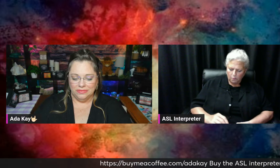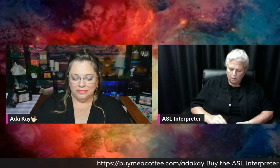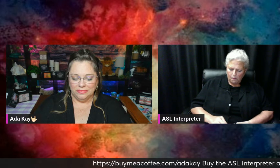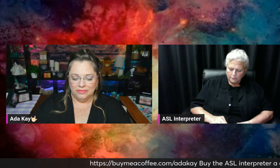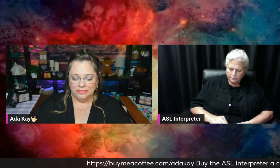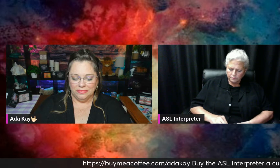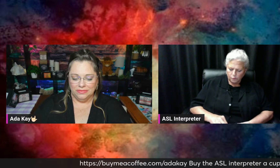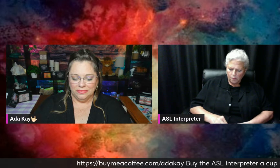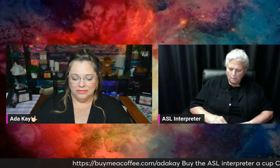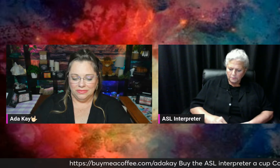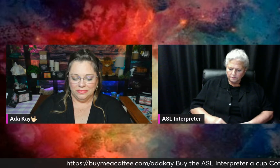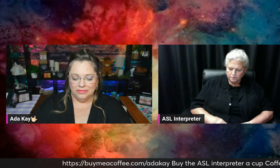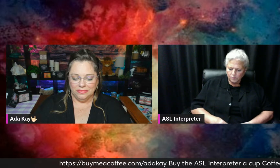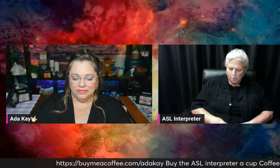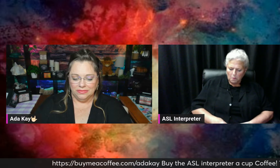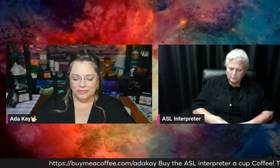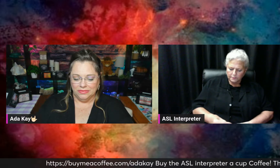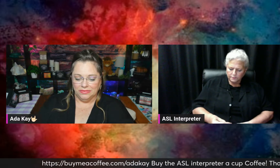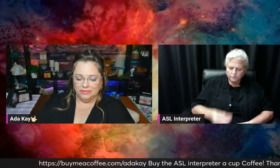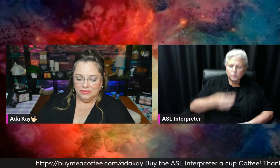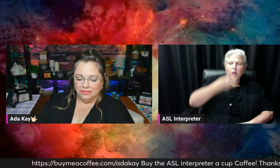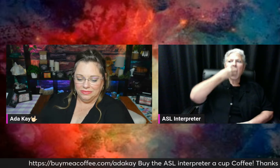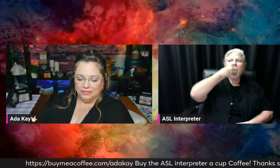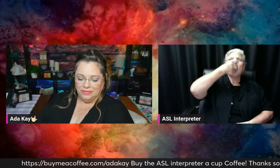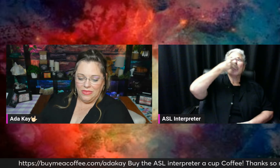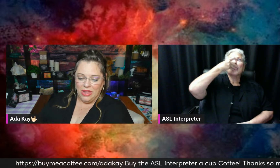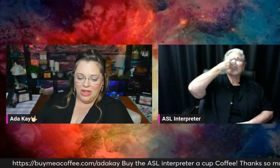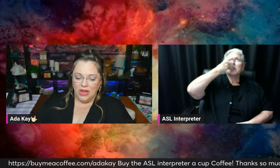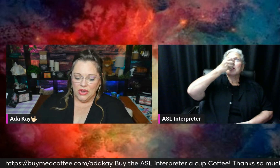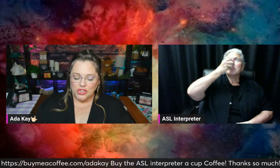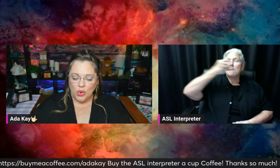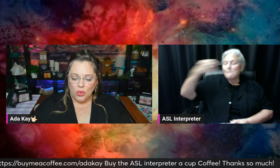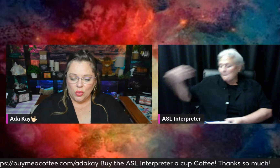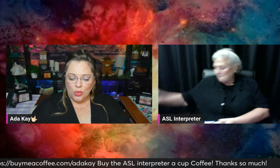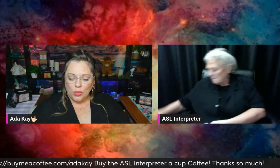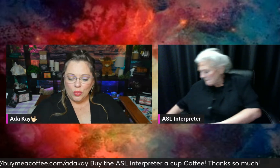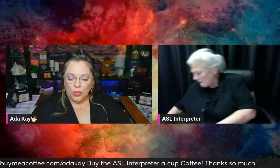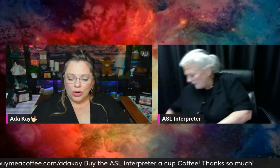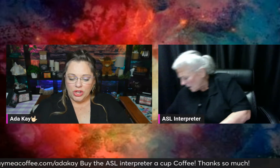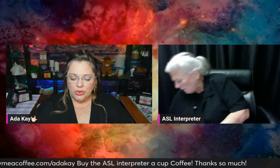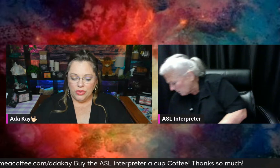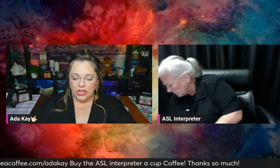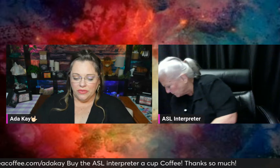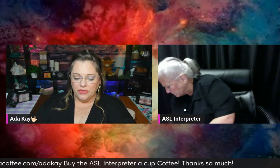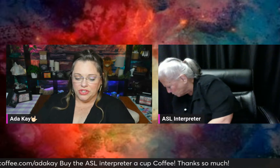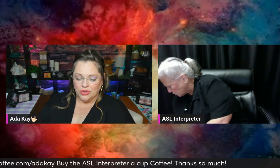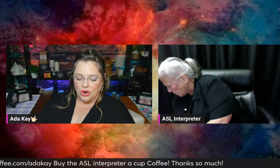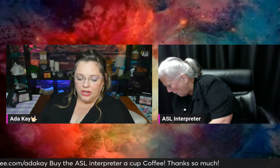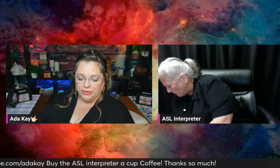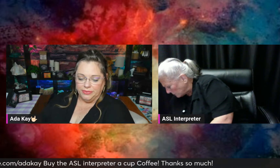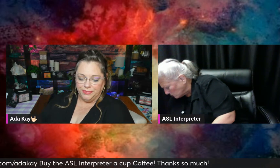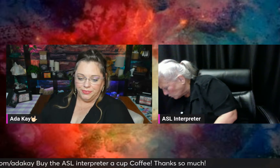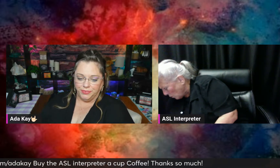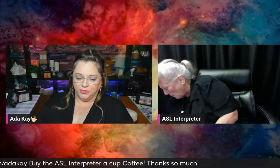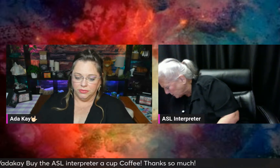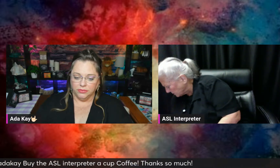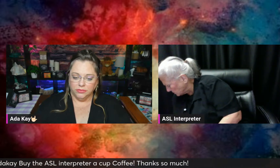I just wanted to let everybody know I have a voice. So and I what love do you you guys. think of this